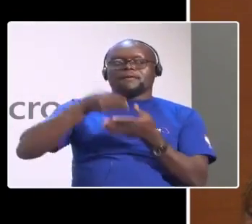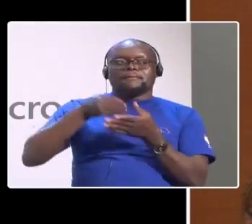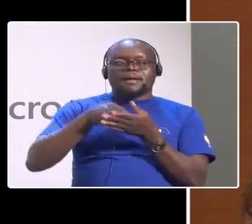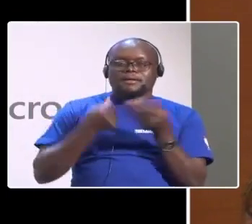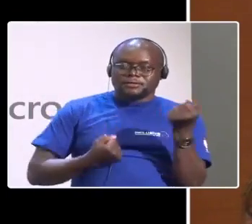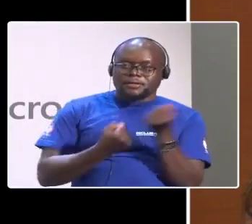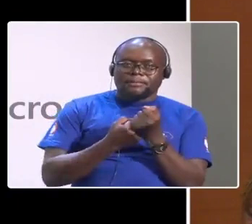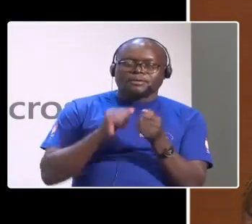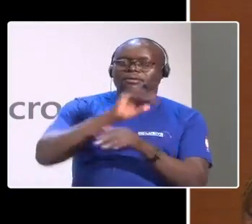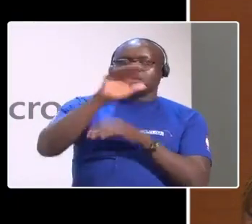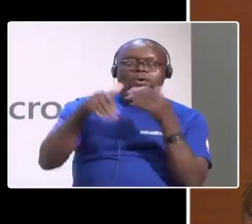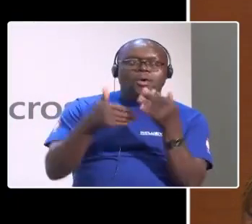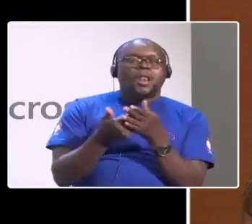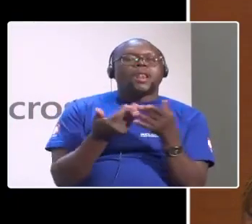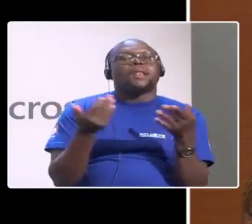all the